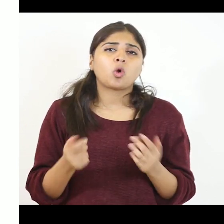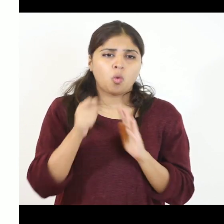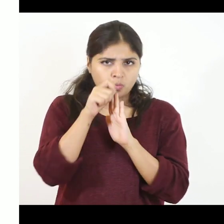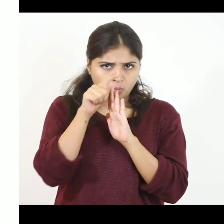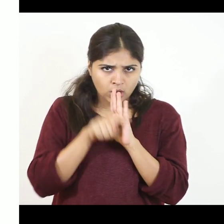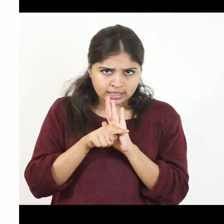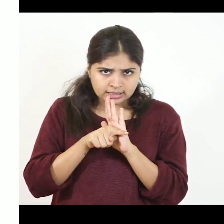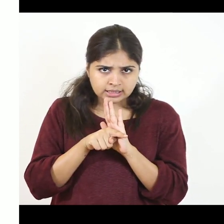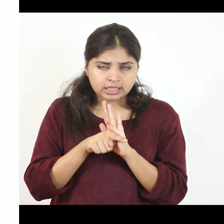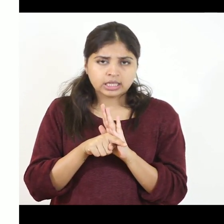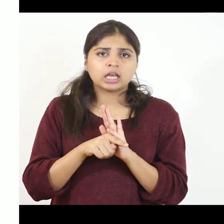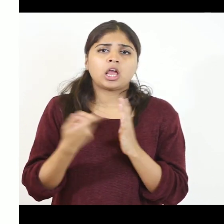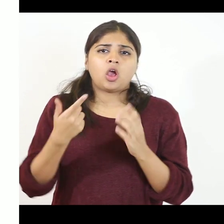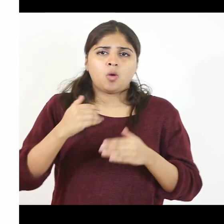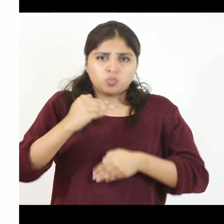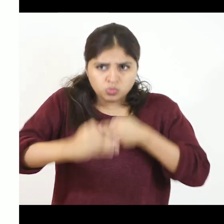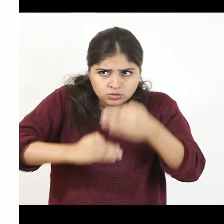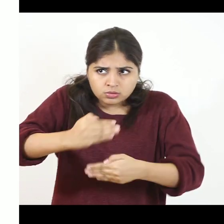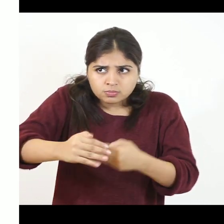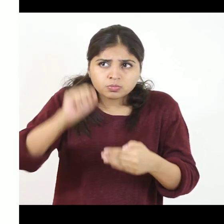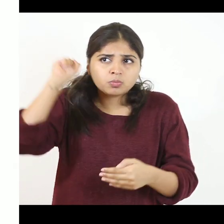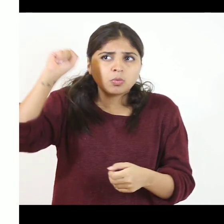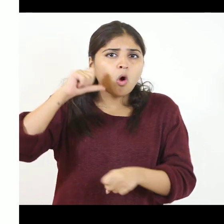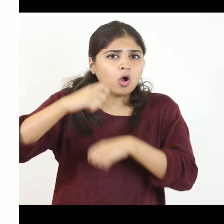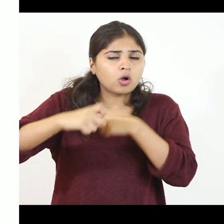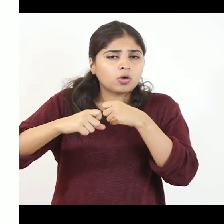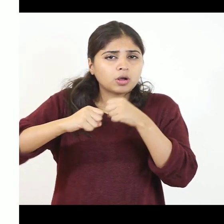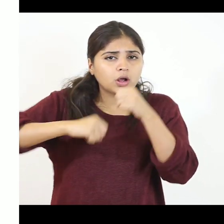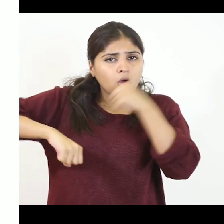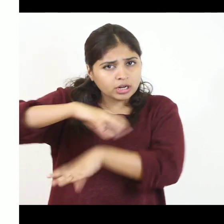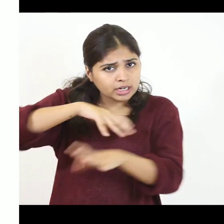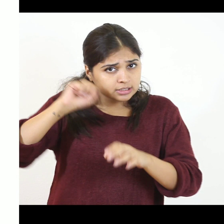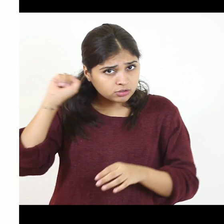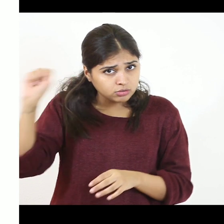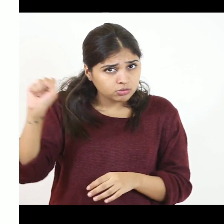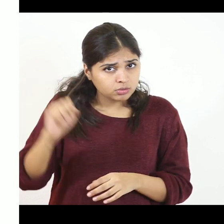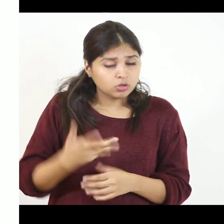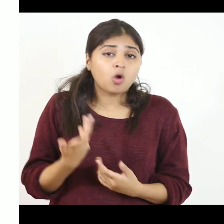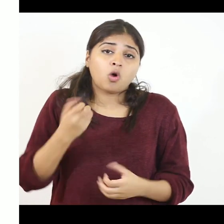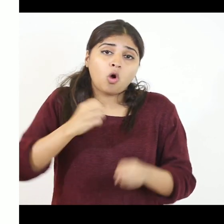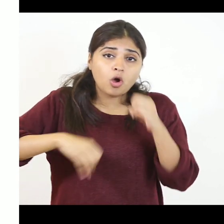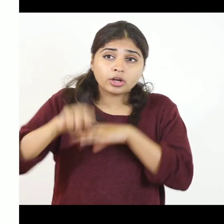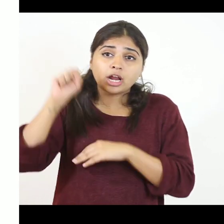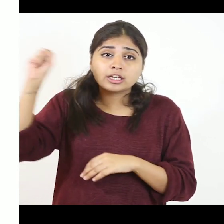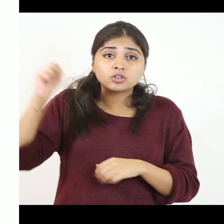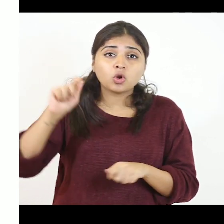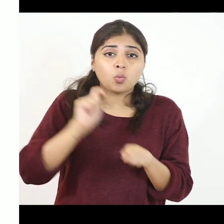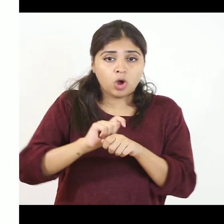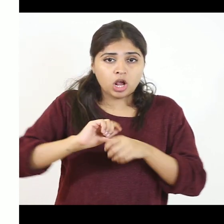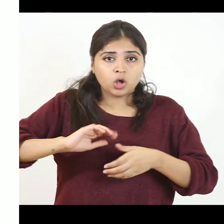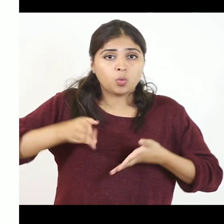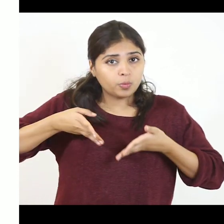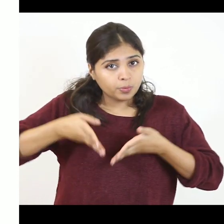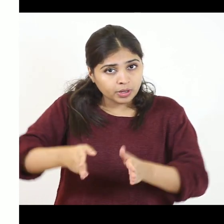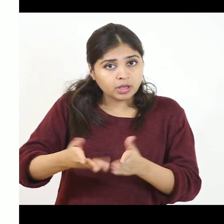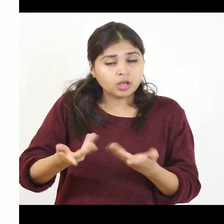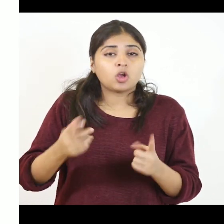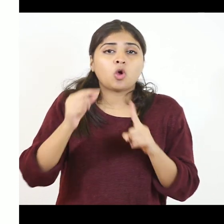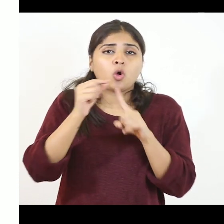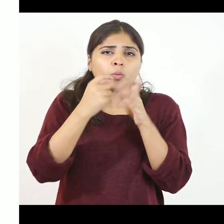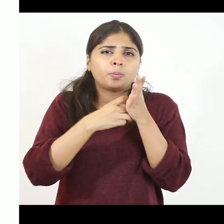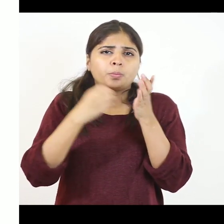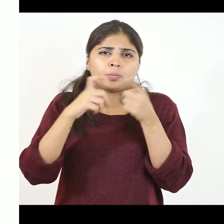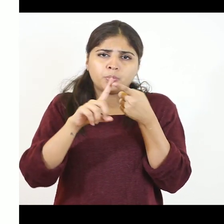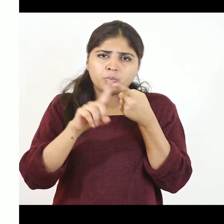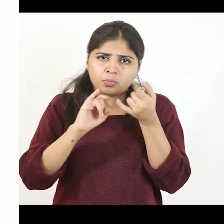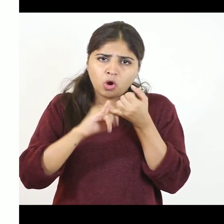organization, the way your organization functions, like its process flow, the way departments work,